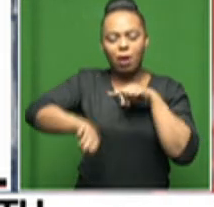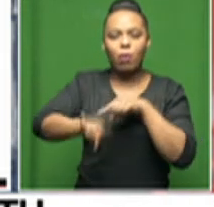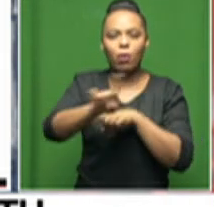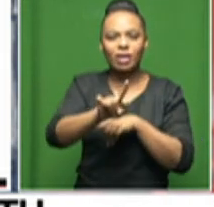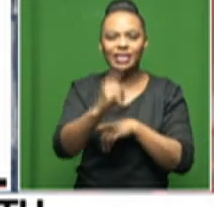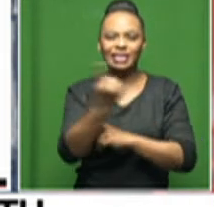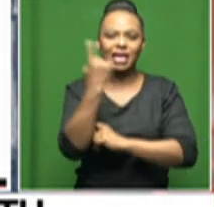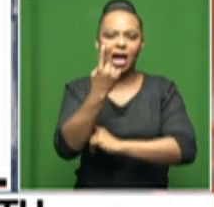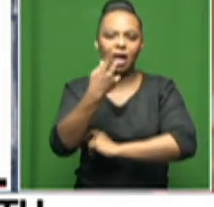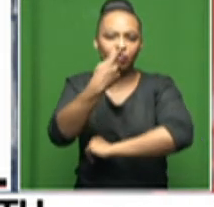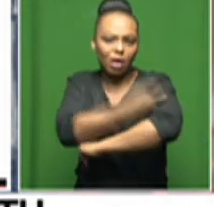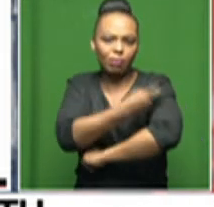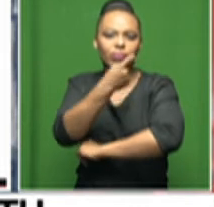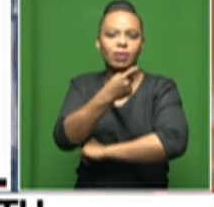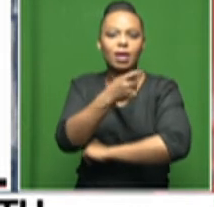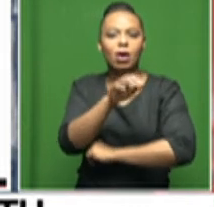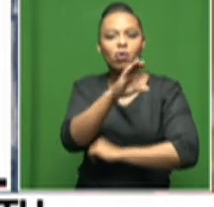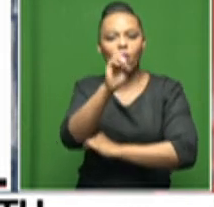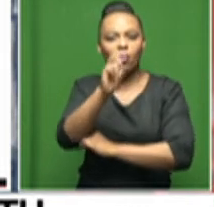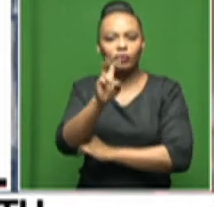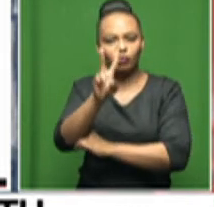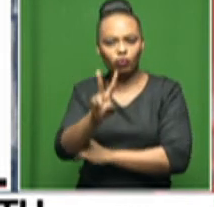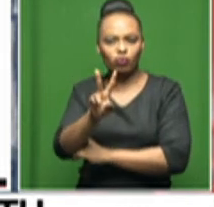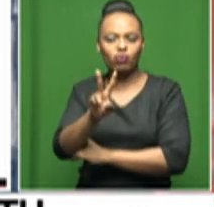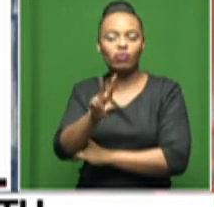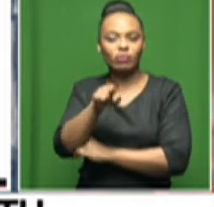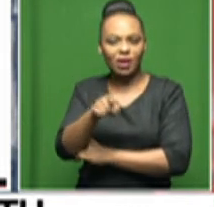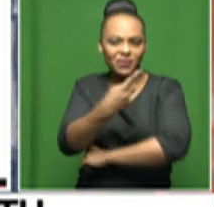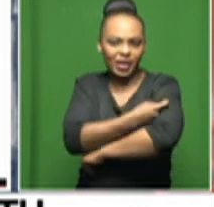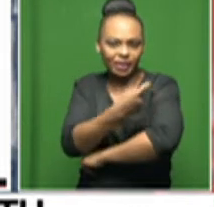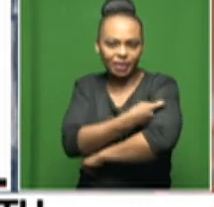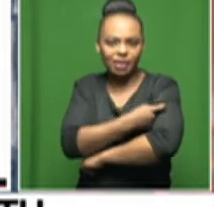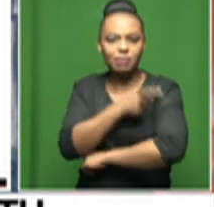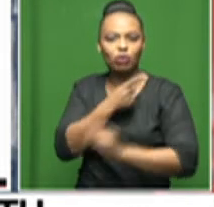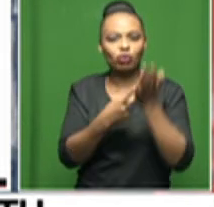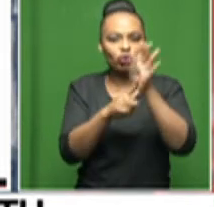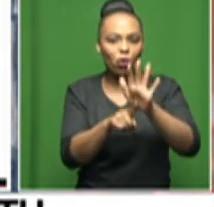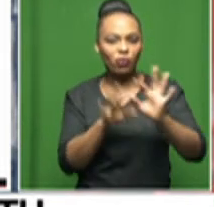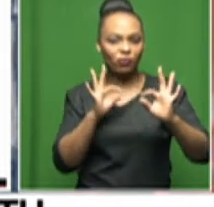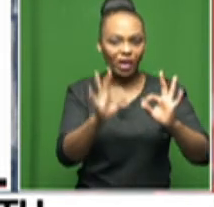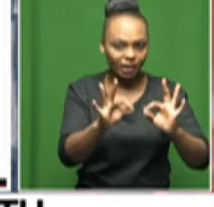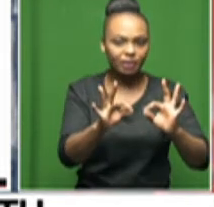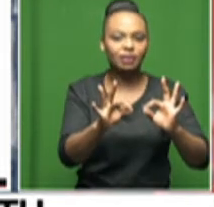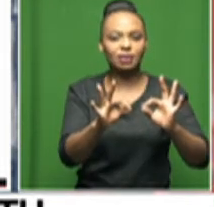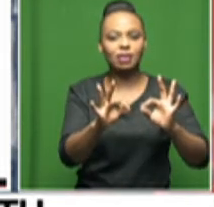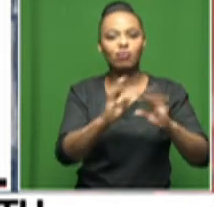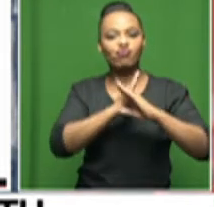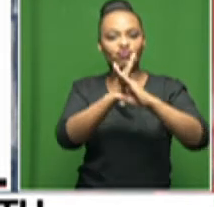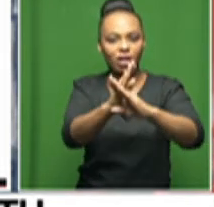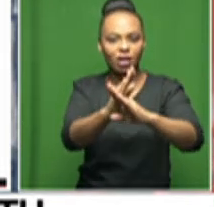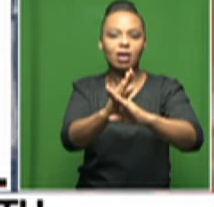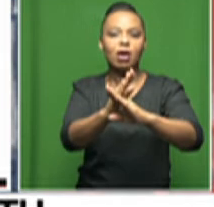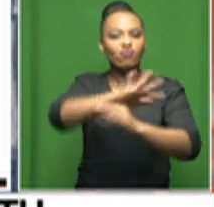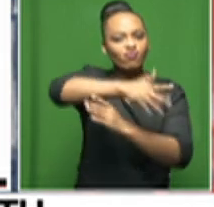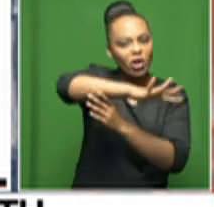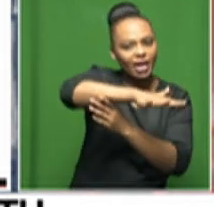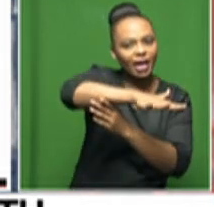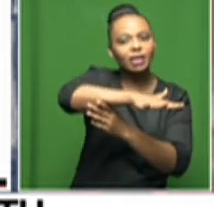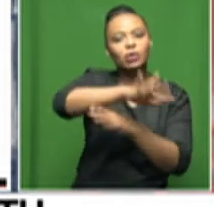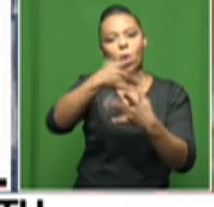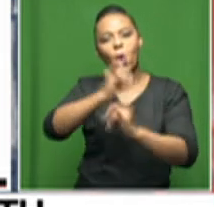the Ad26 COVID-2 vaccine was efficacious or showed efficacy in the prevention of moderate to severe